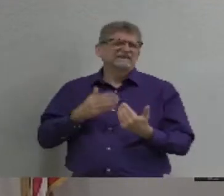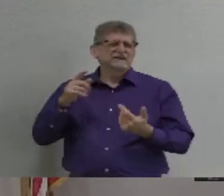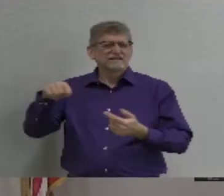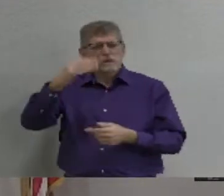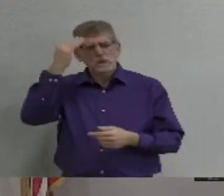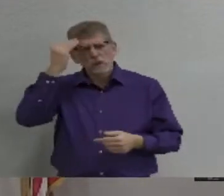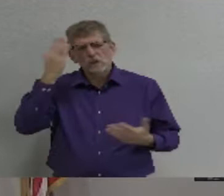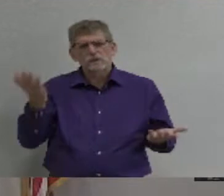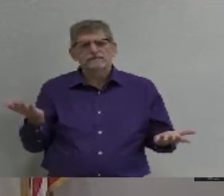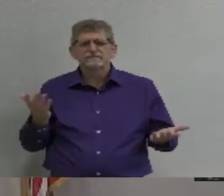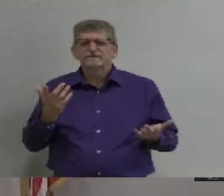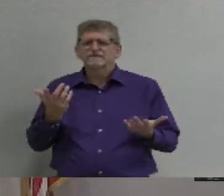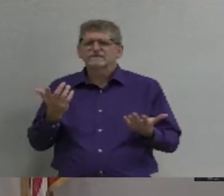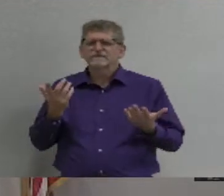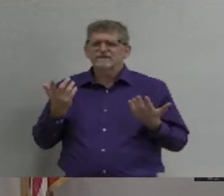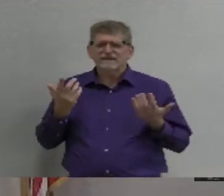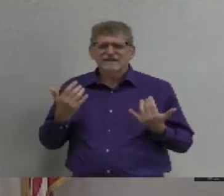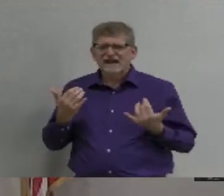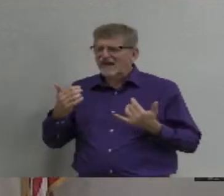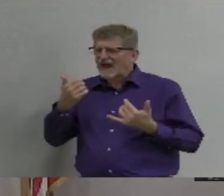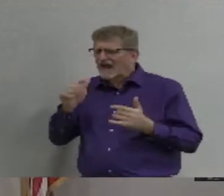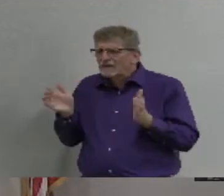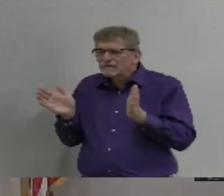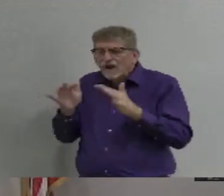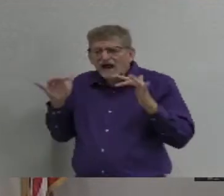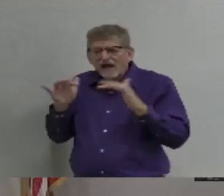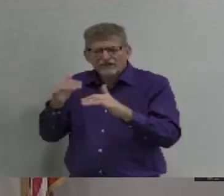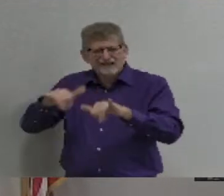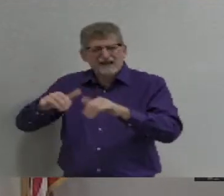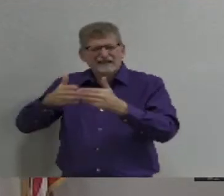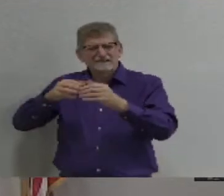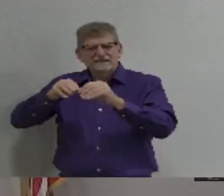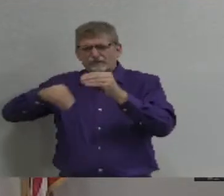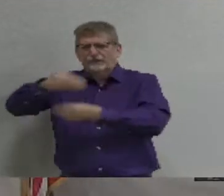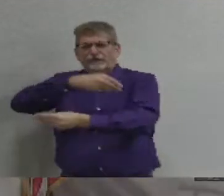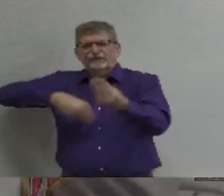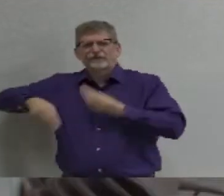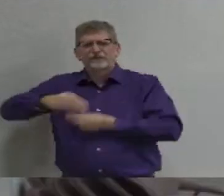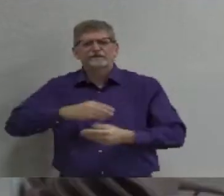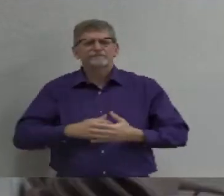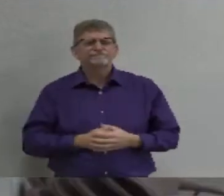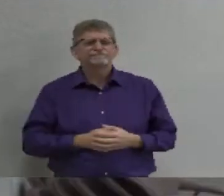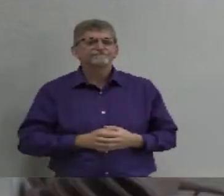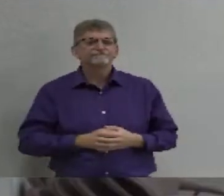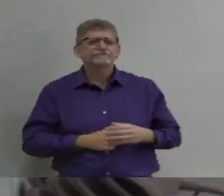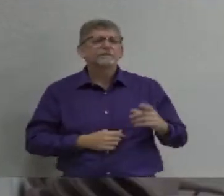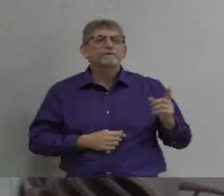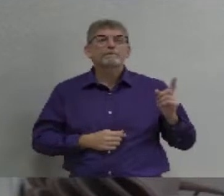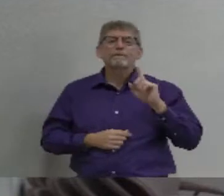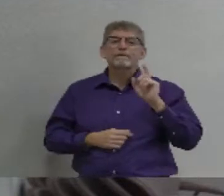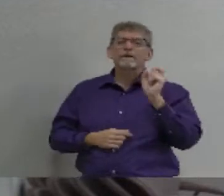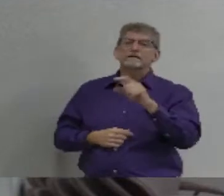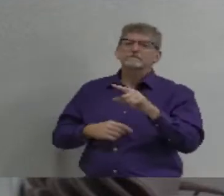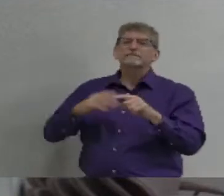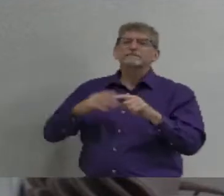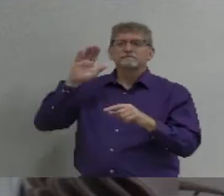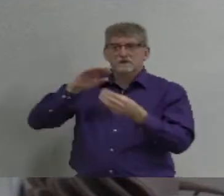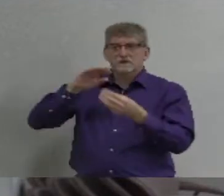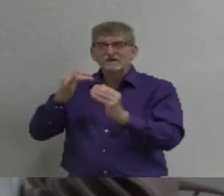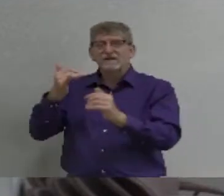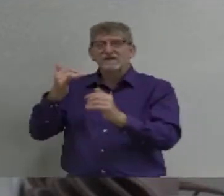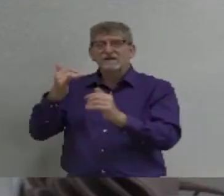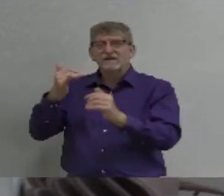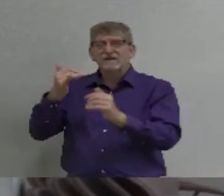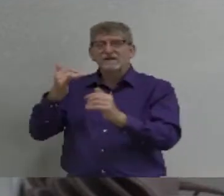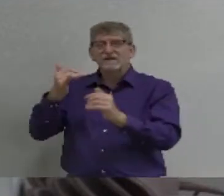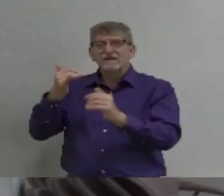small gatherings. So I guess, and the numbers are so much better across the board. I guess what is the level of